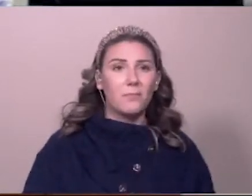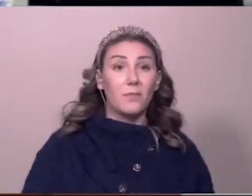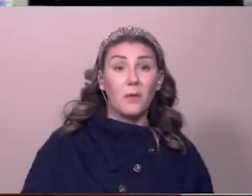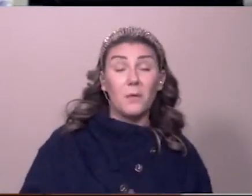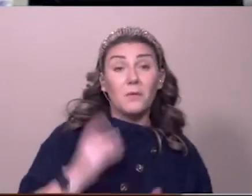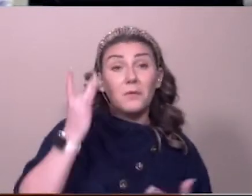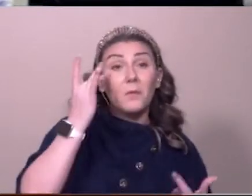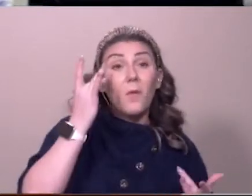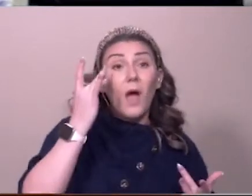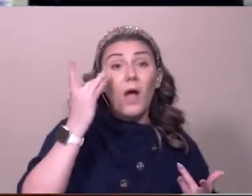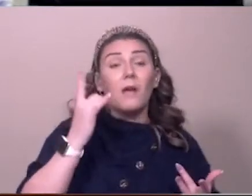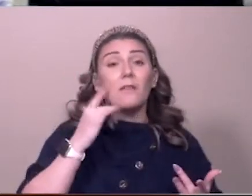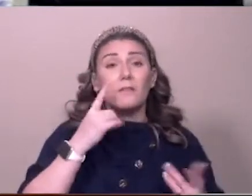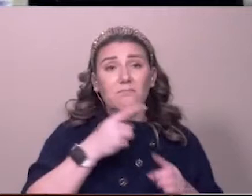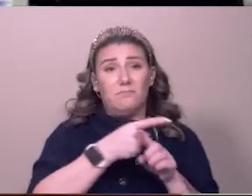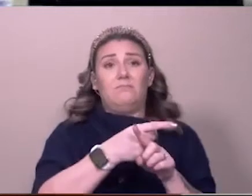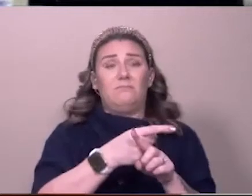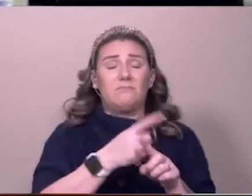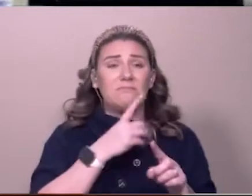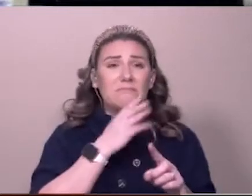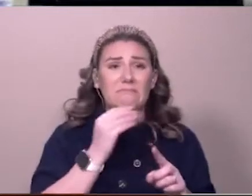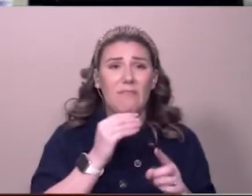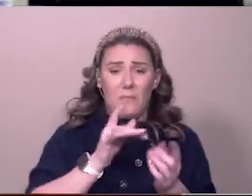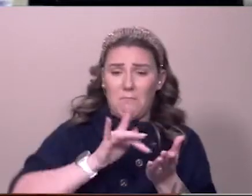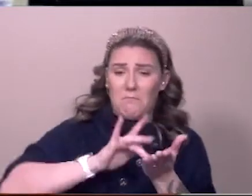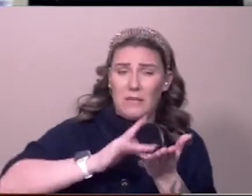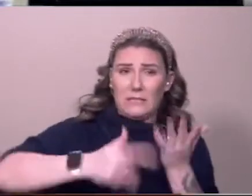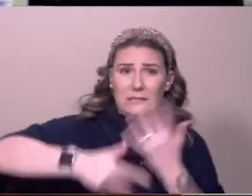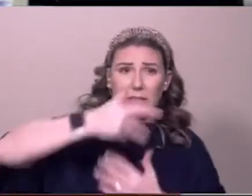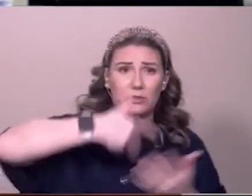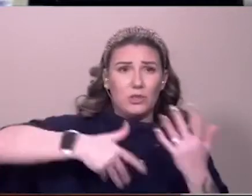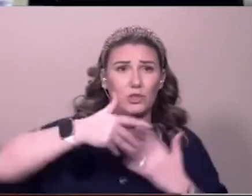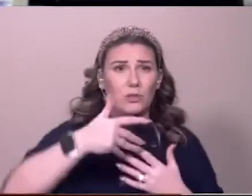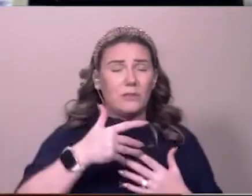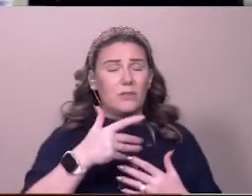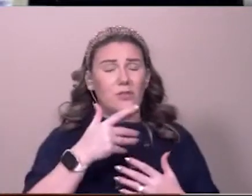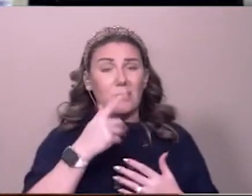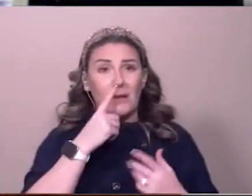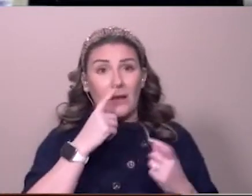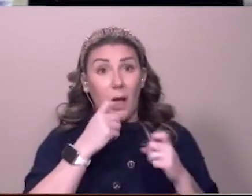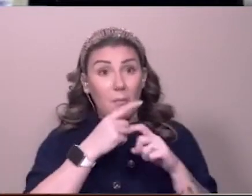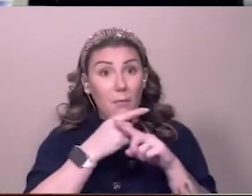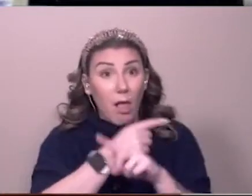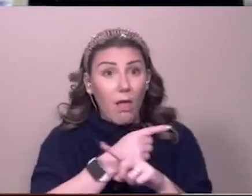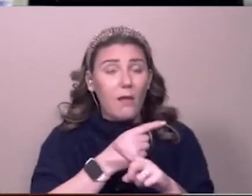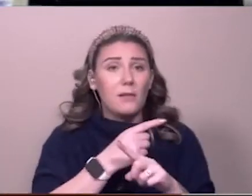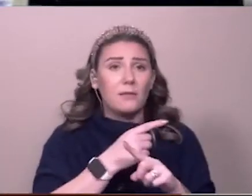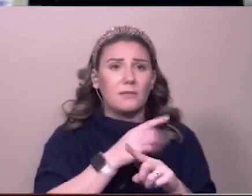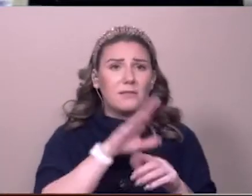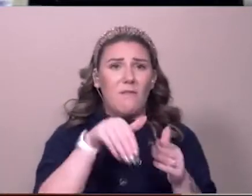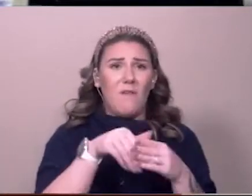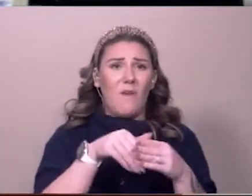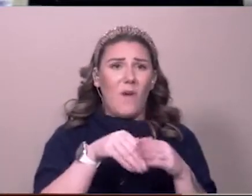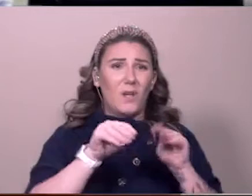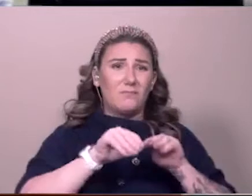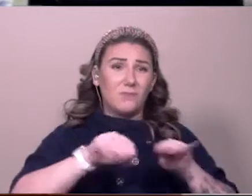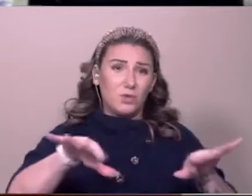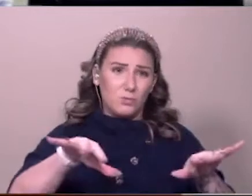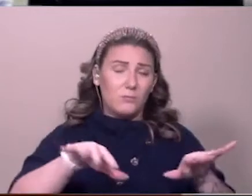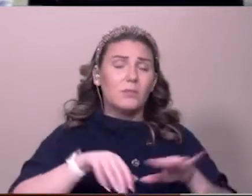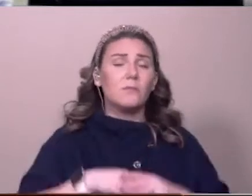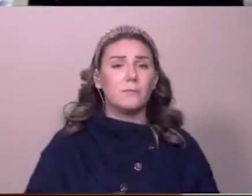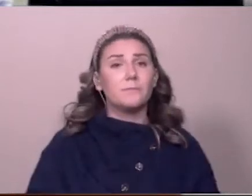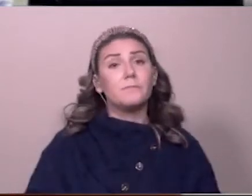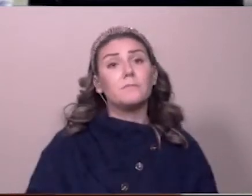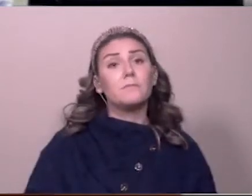some of the contraindications and drug interactions. And so there's some complexity to getting those distributed. And but we